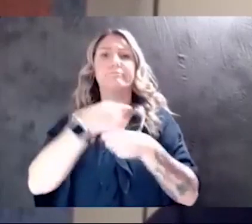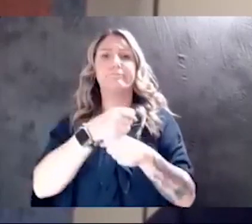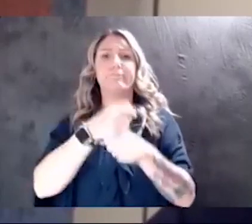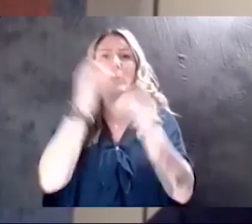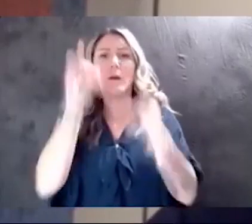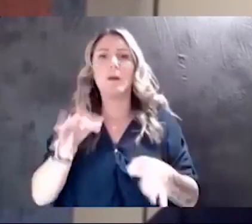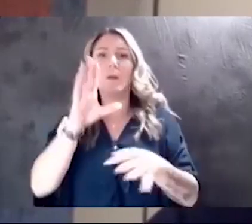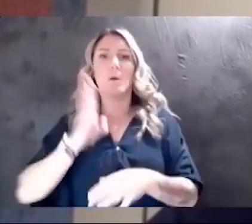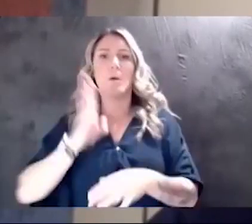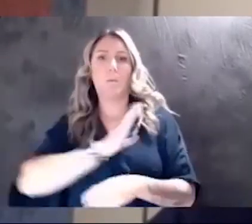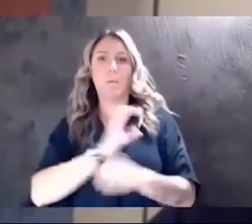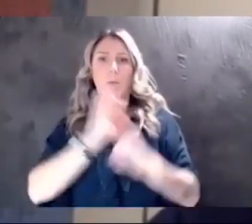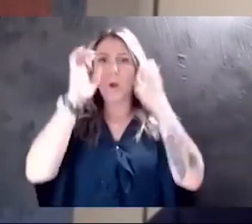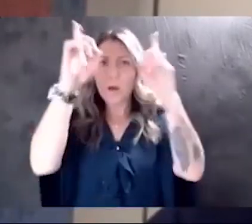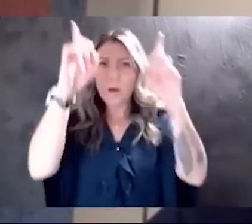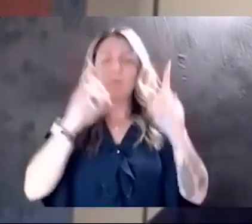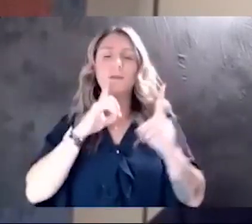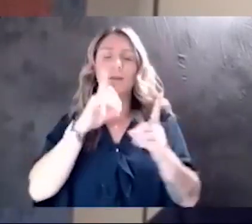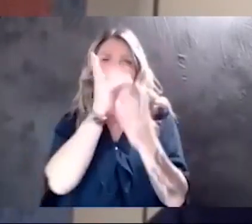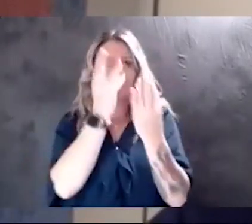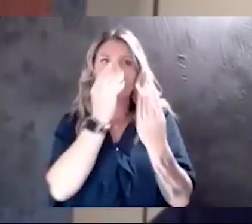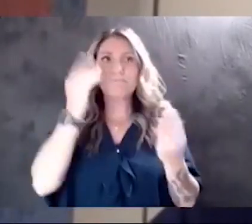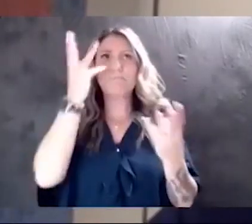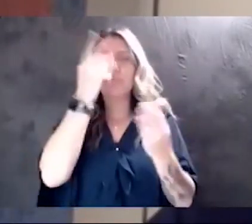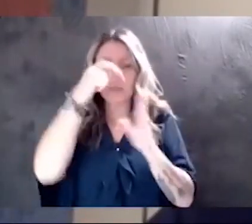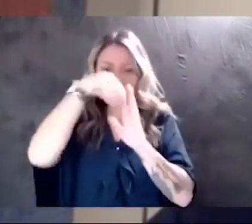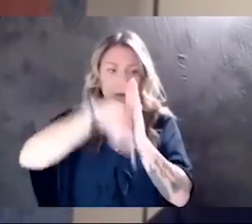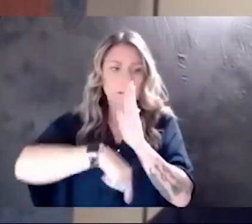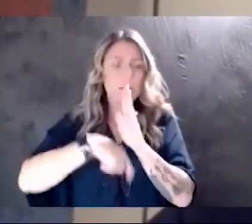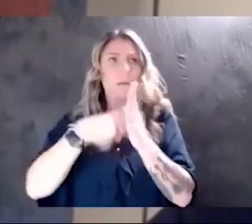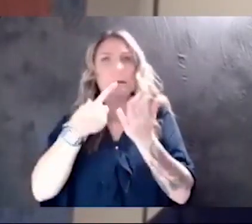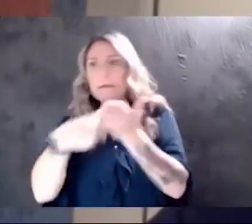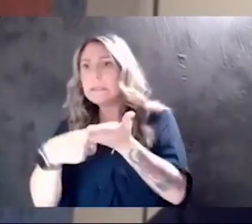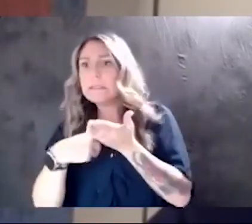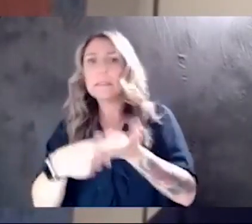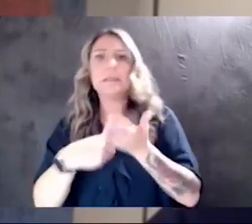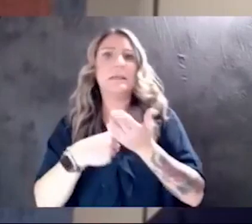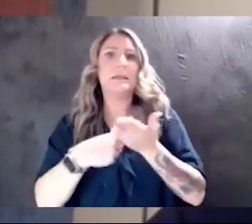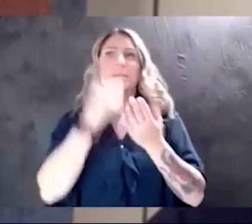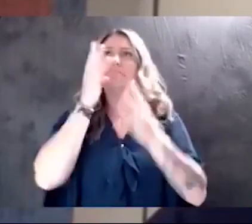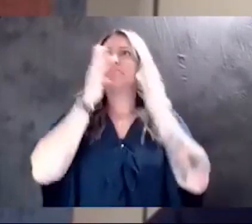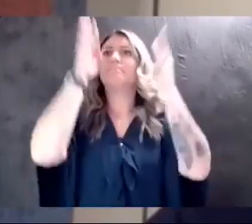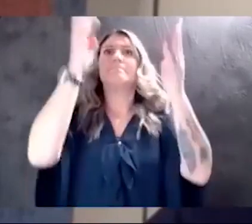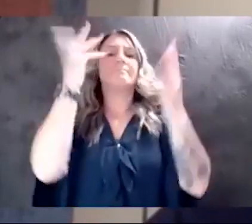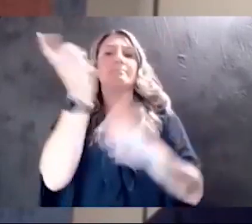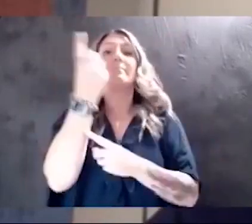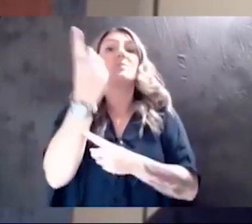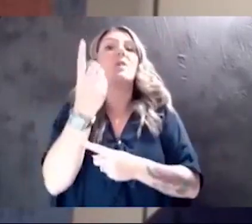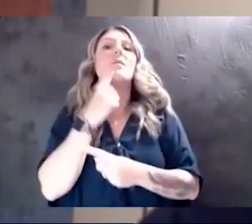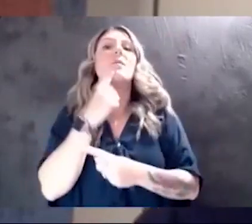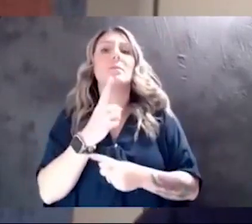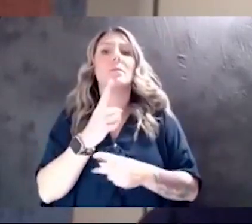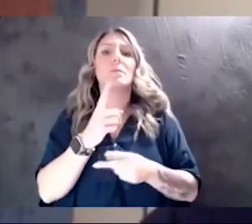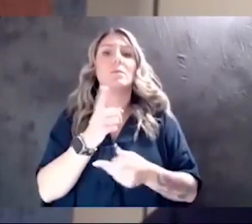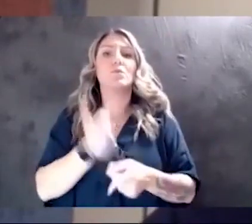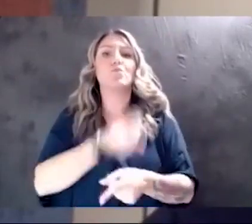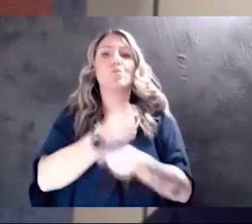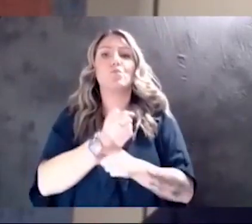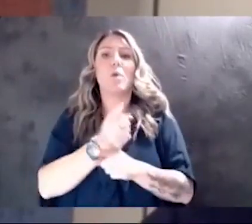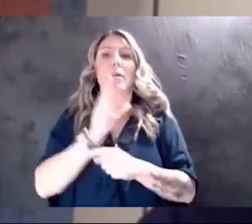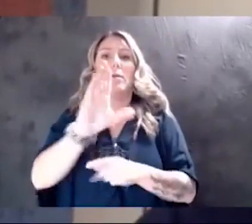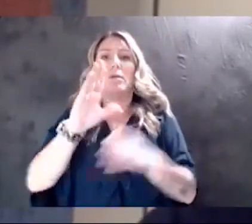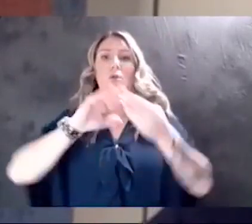of education have thought long and hard about, and they have come up with something that they feel is right for their community. So I